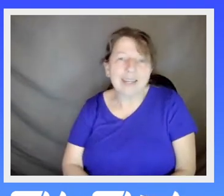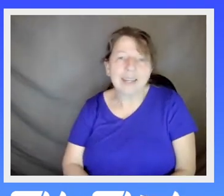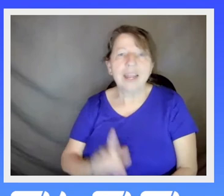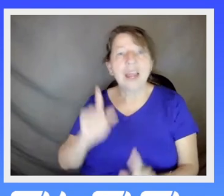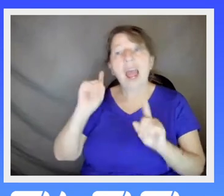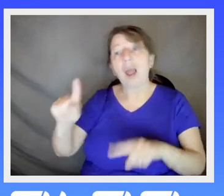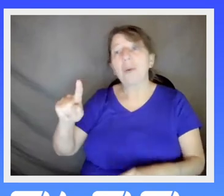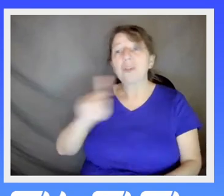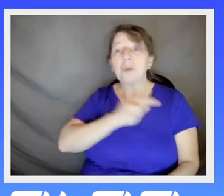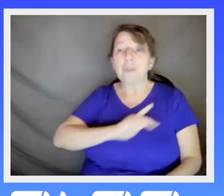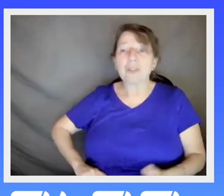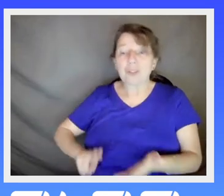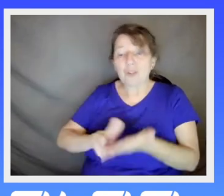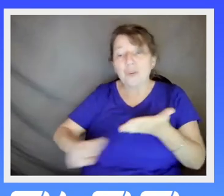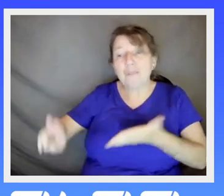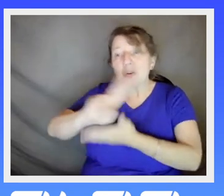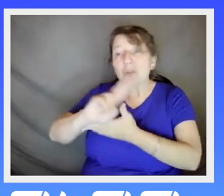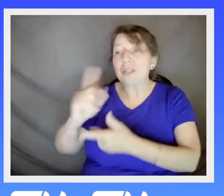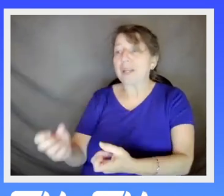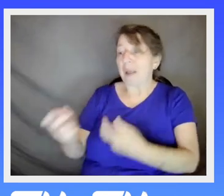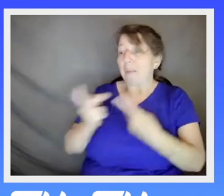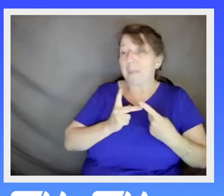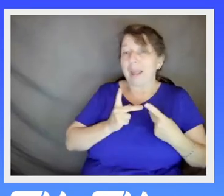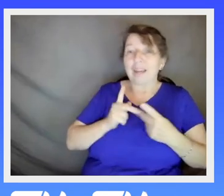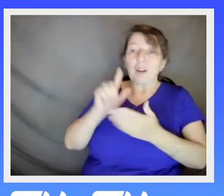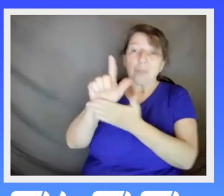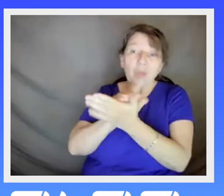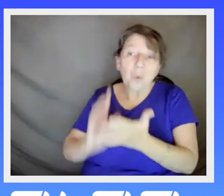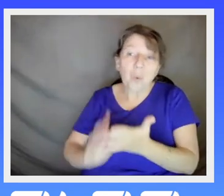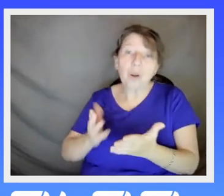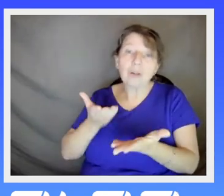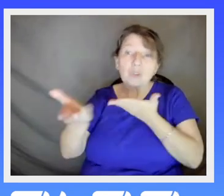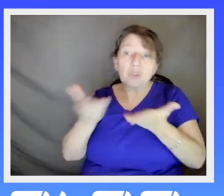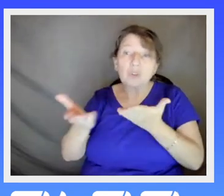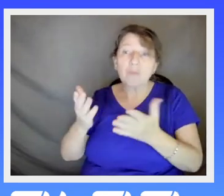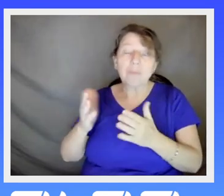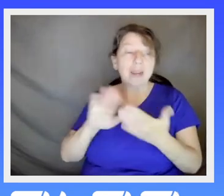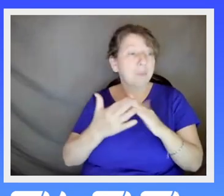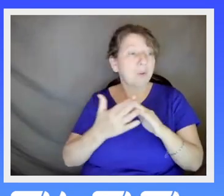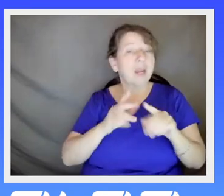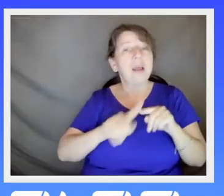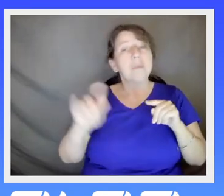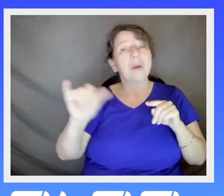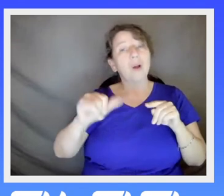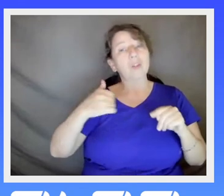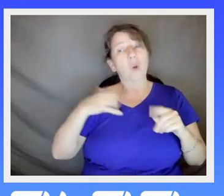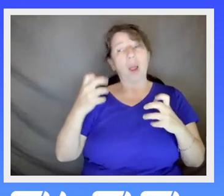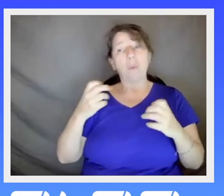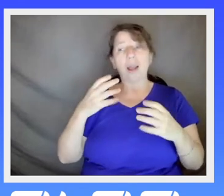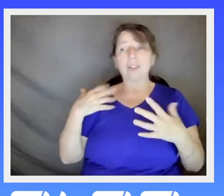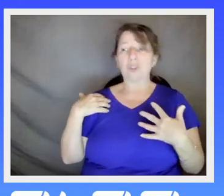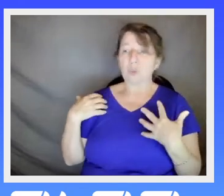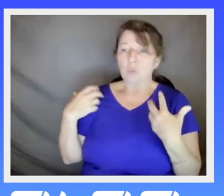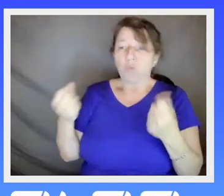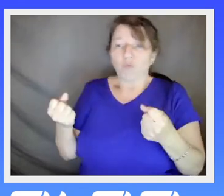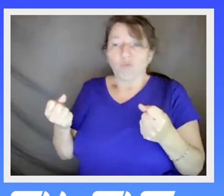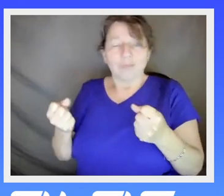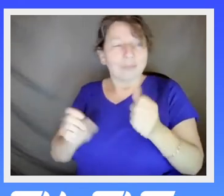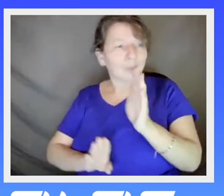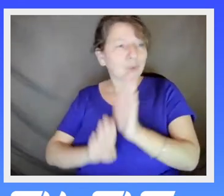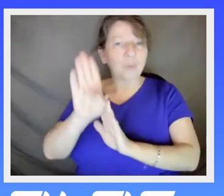back here and serve my community, but to ensure that that girl went off into the world feeling confident, resilient, and